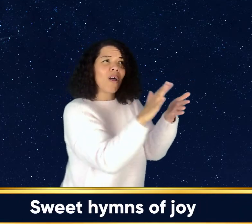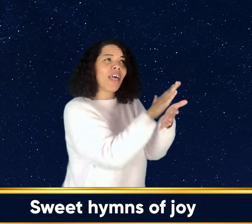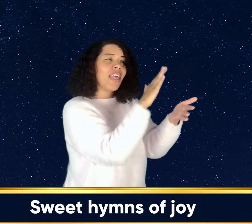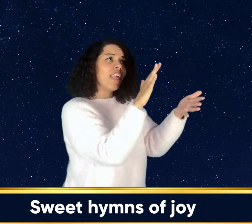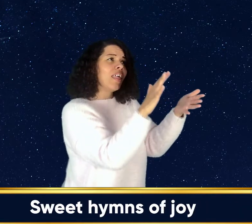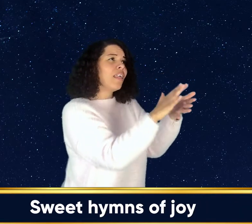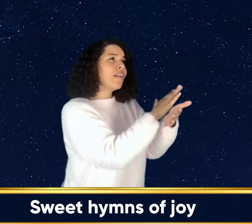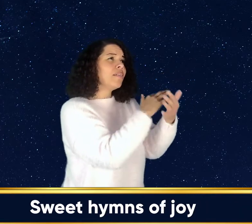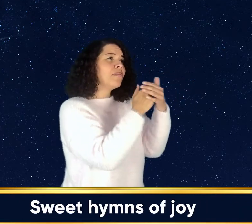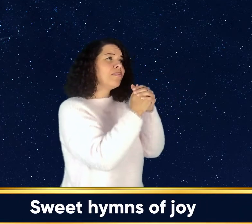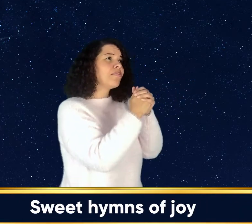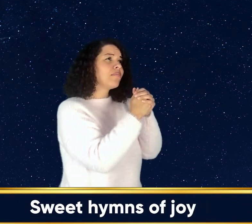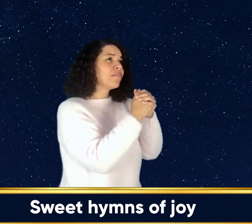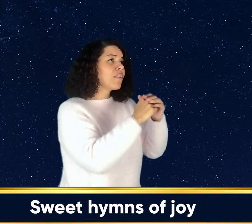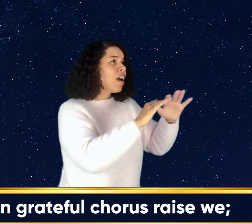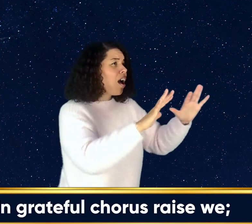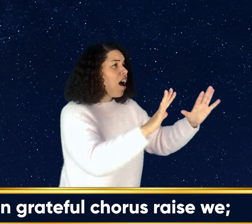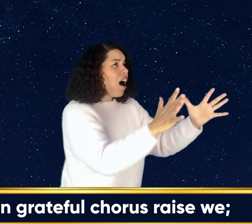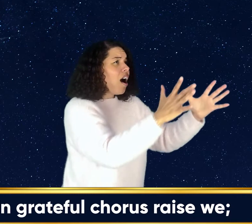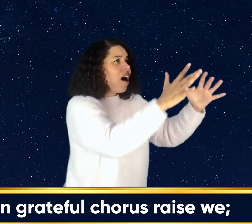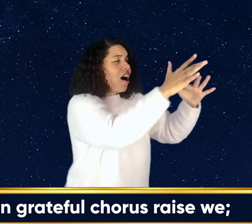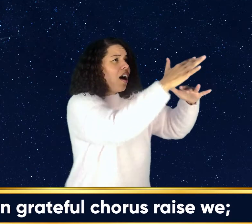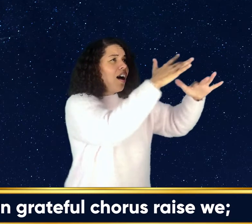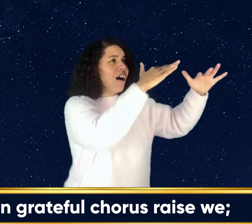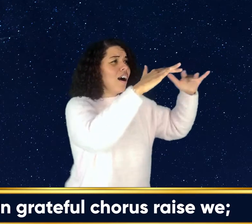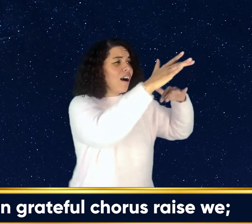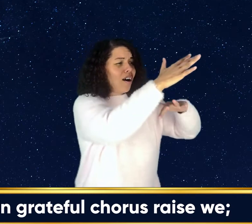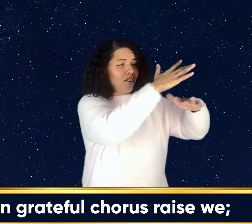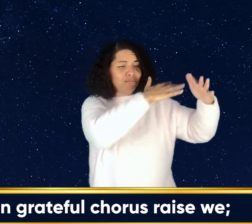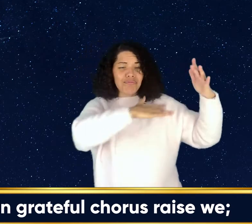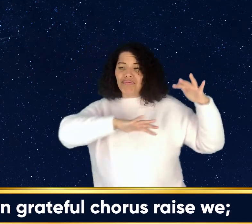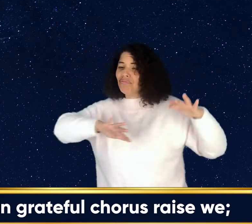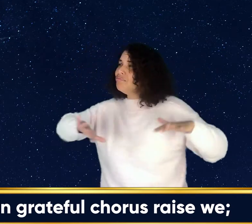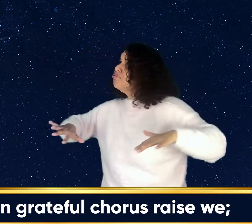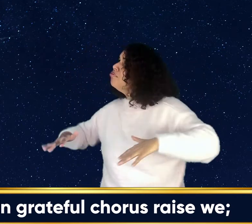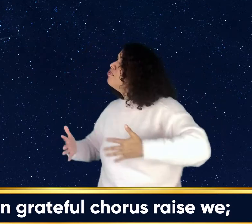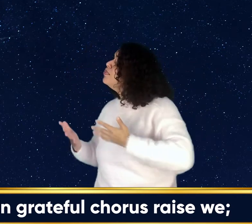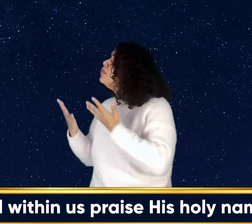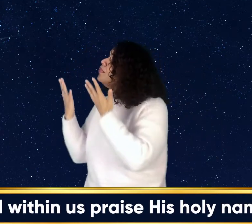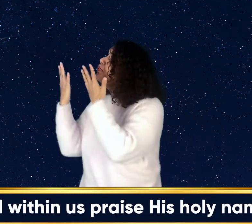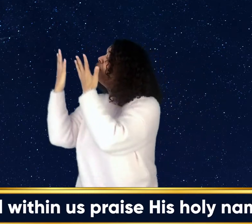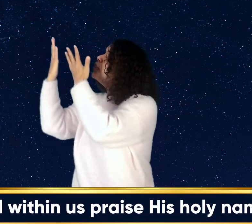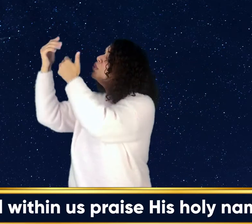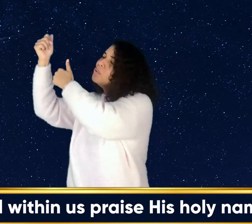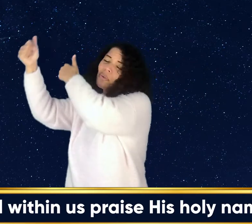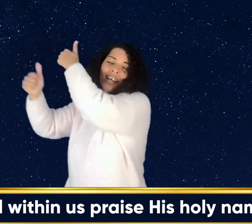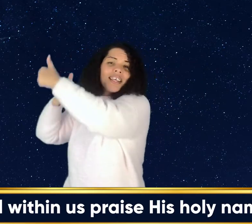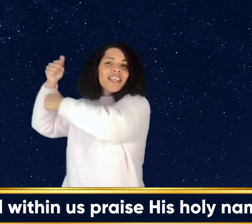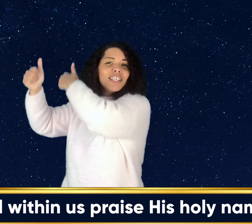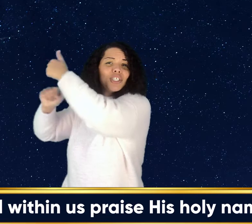Sweet hymns of joy in grateful chorus raise we. Let